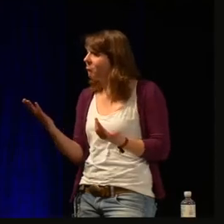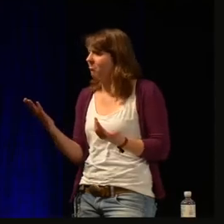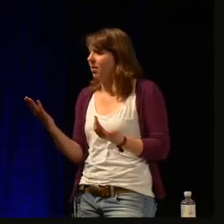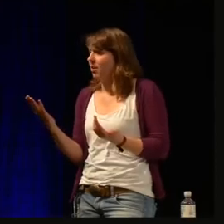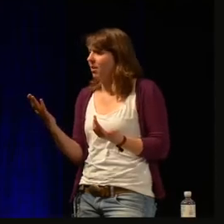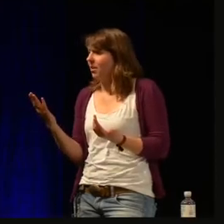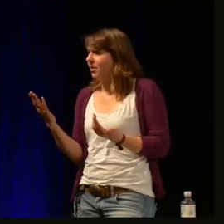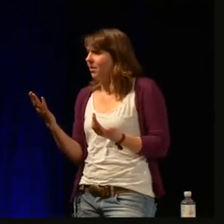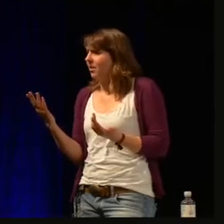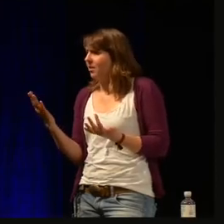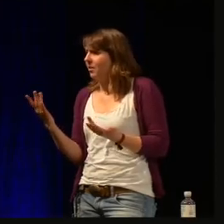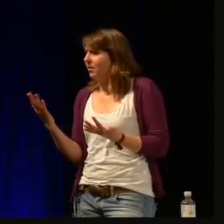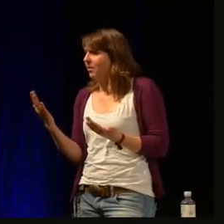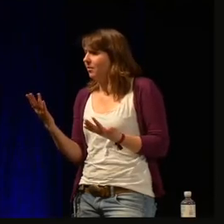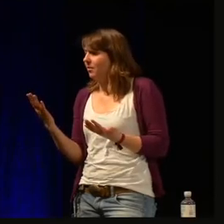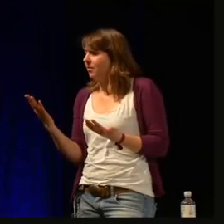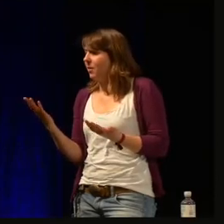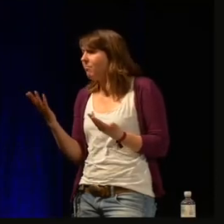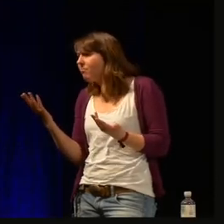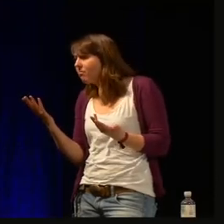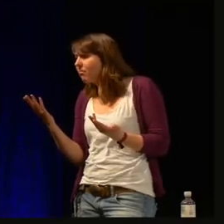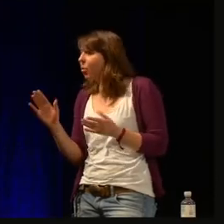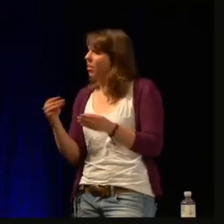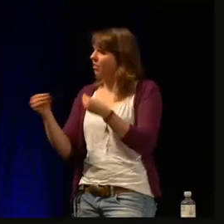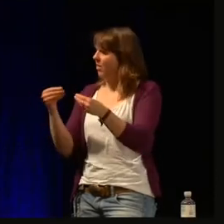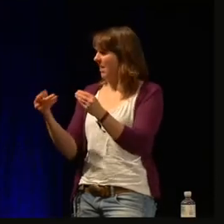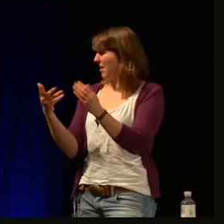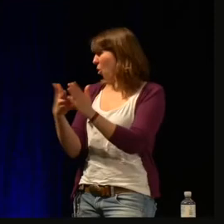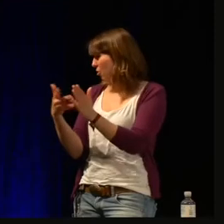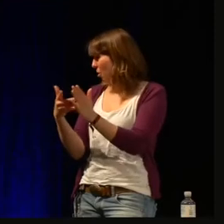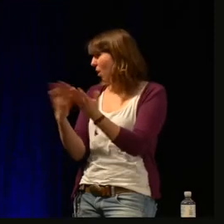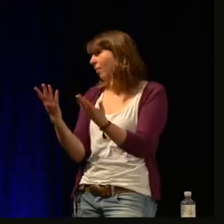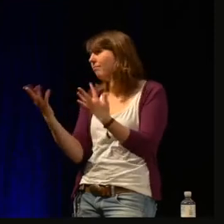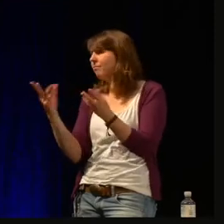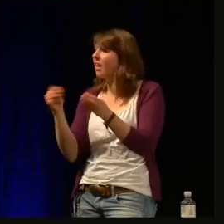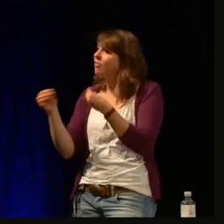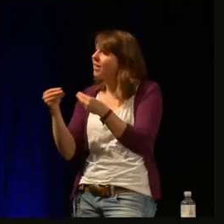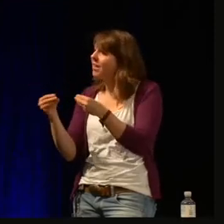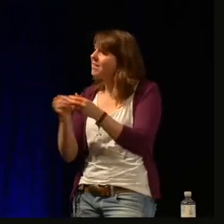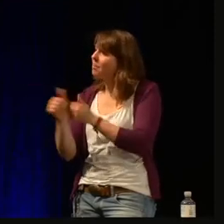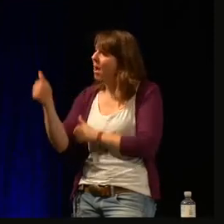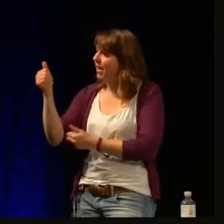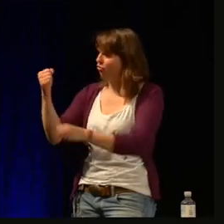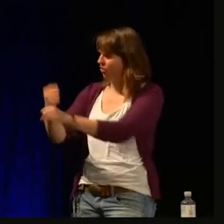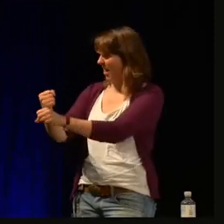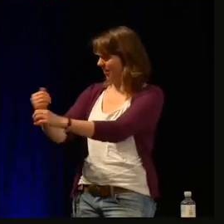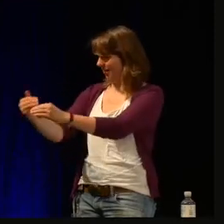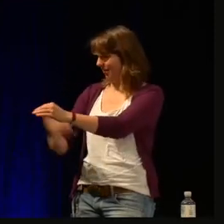I'm interested in your take on how useful those approaches